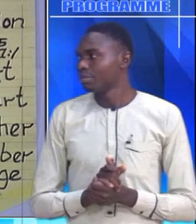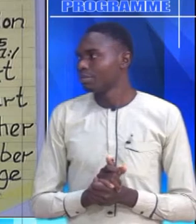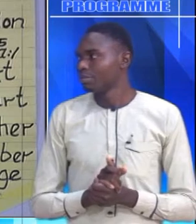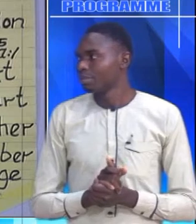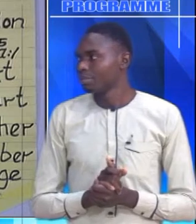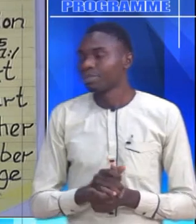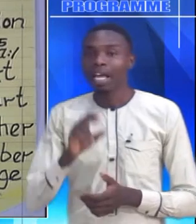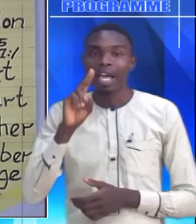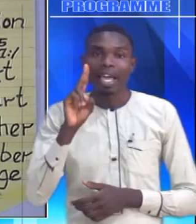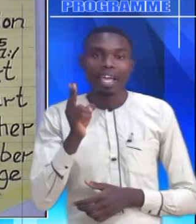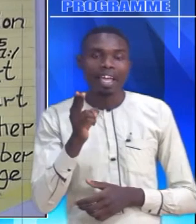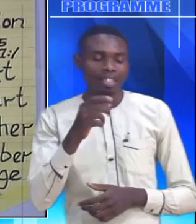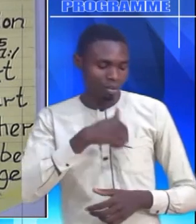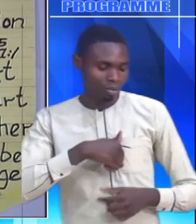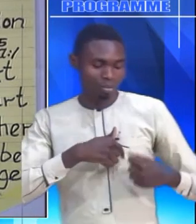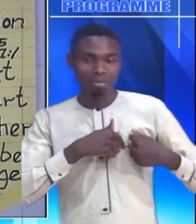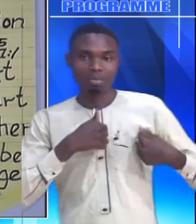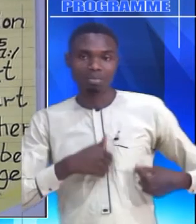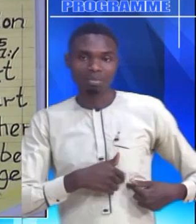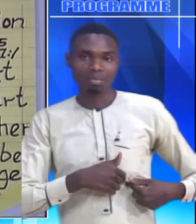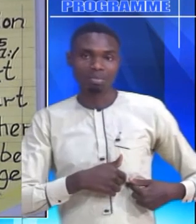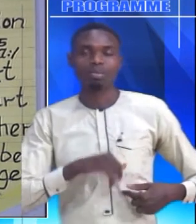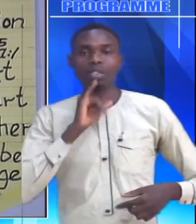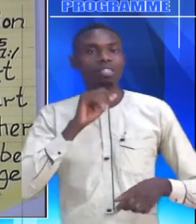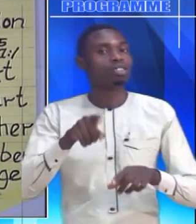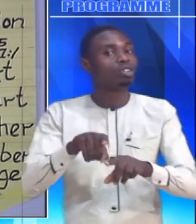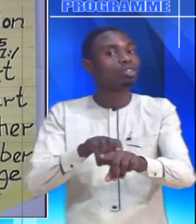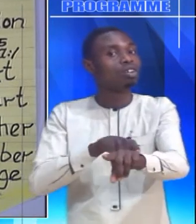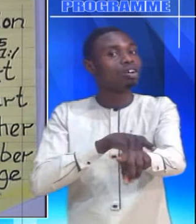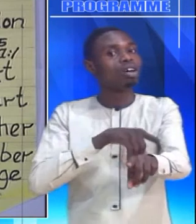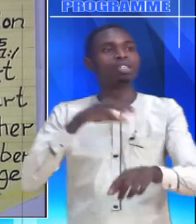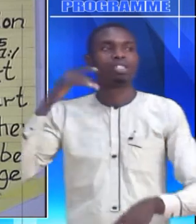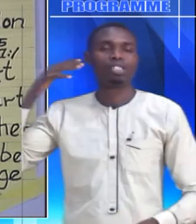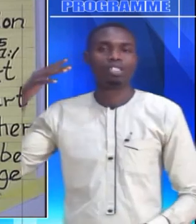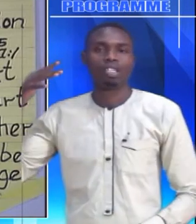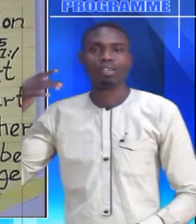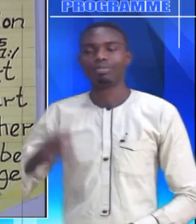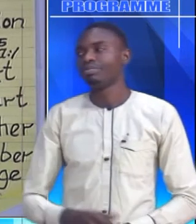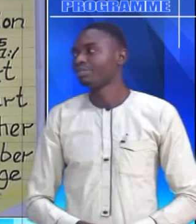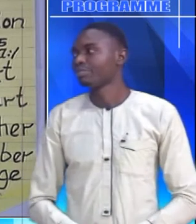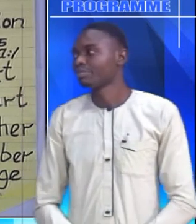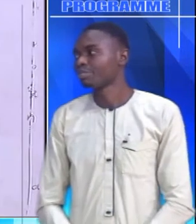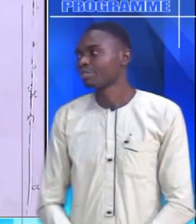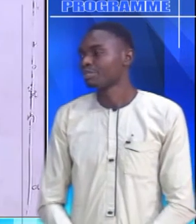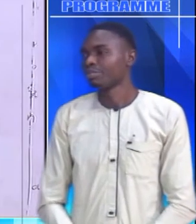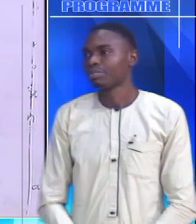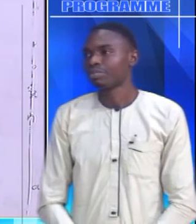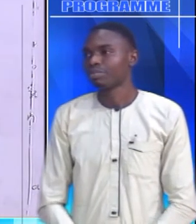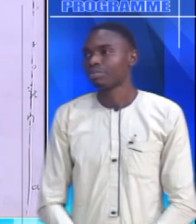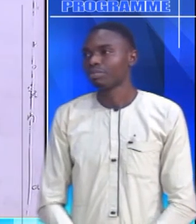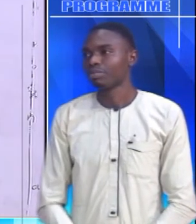Also, EAR is pronounced as what? Heart,